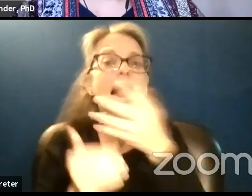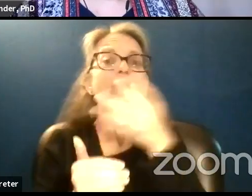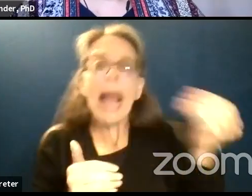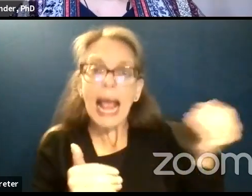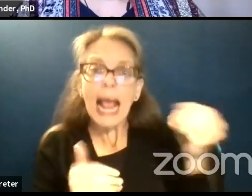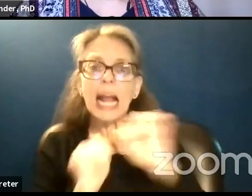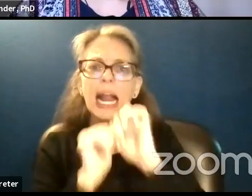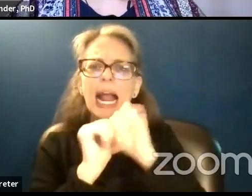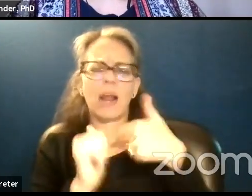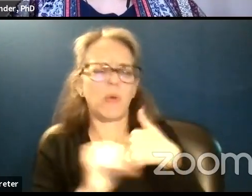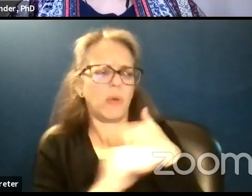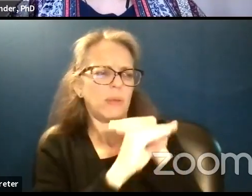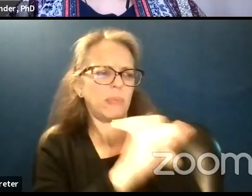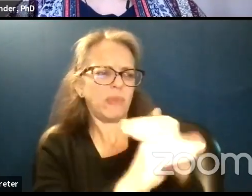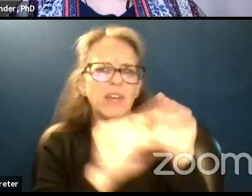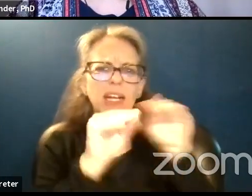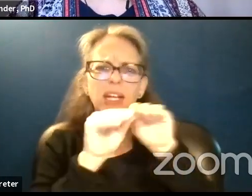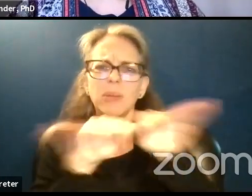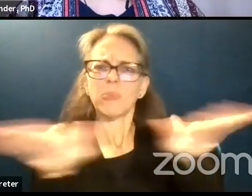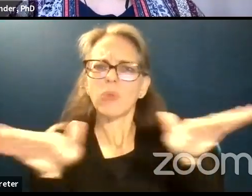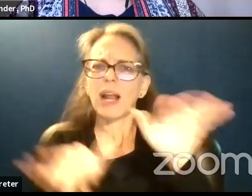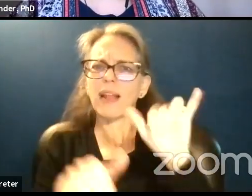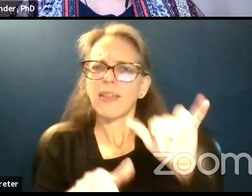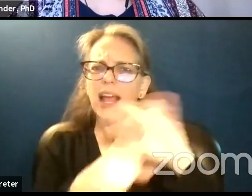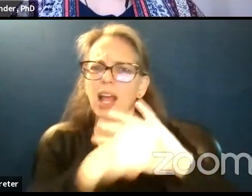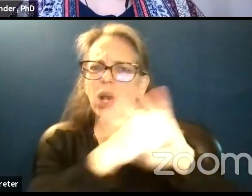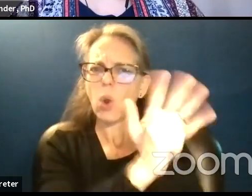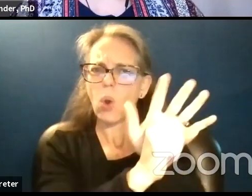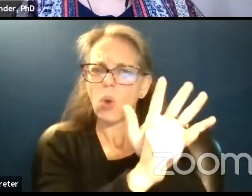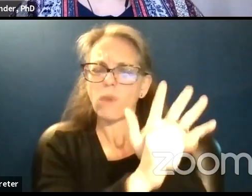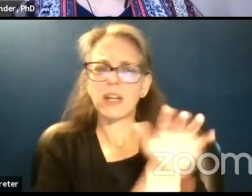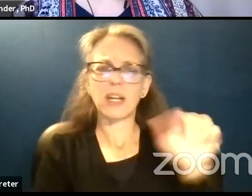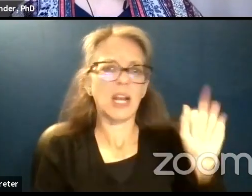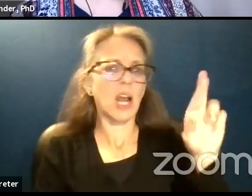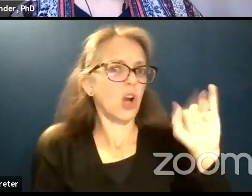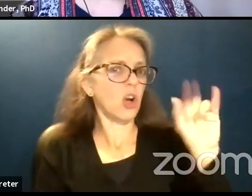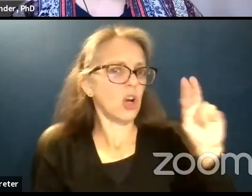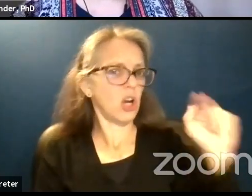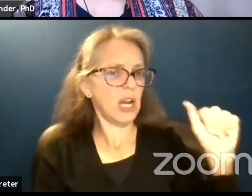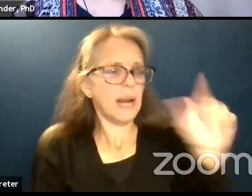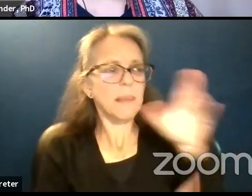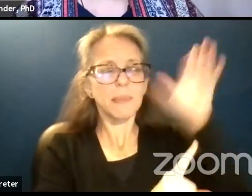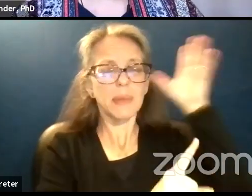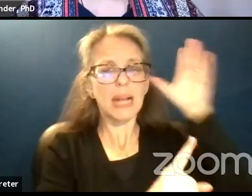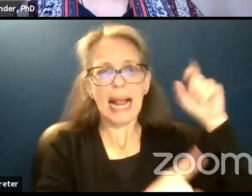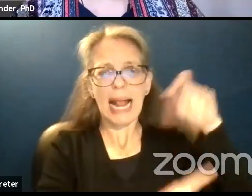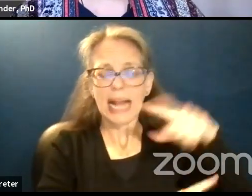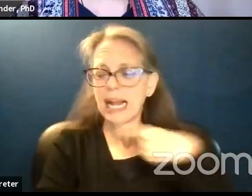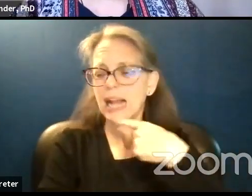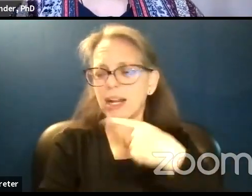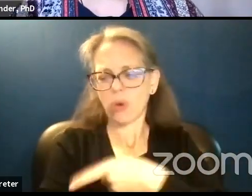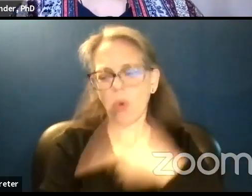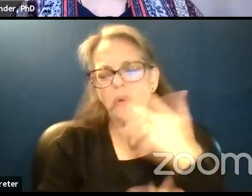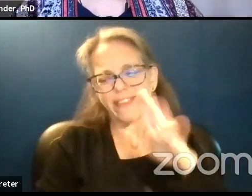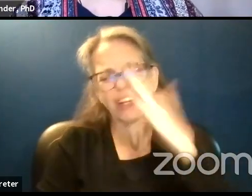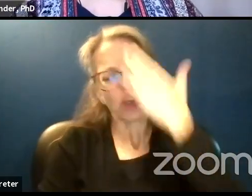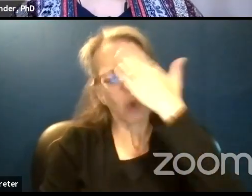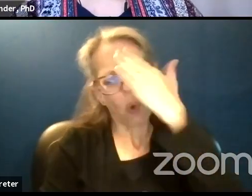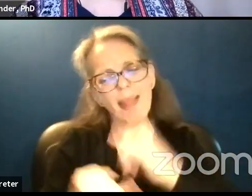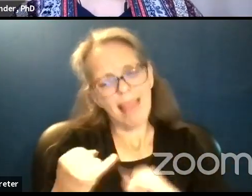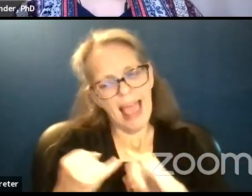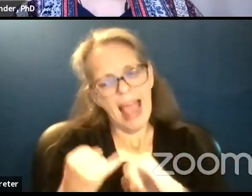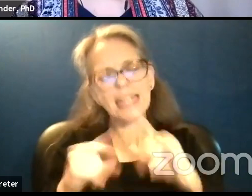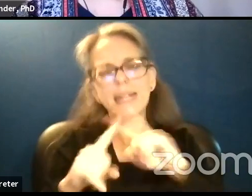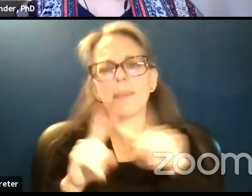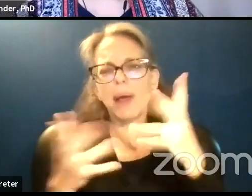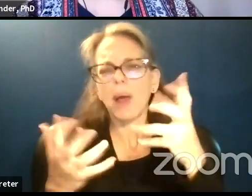prevent spreading COVID? And Ariana's parent adds, I told her she knows the answer to that last one, but she said,